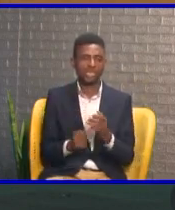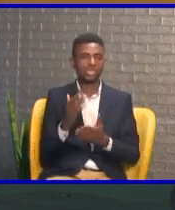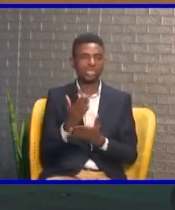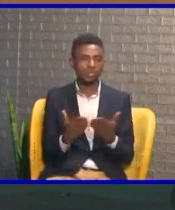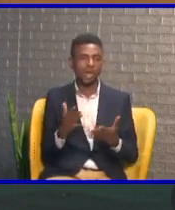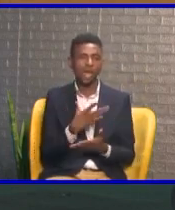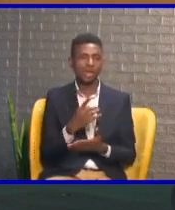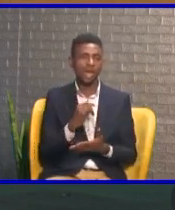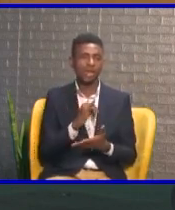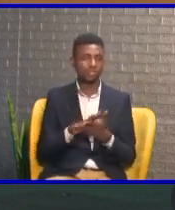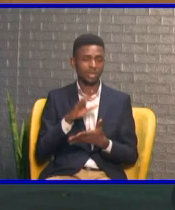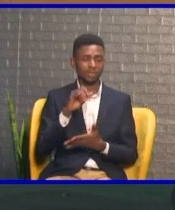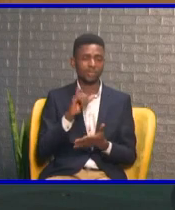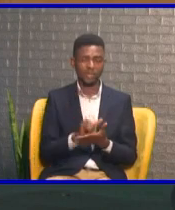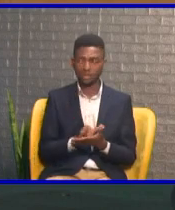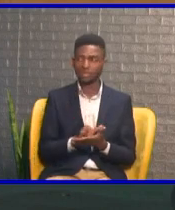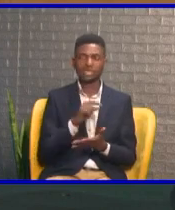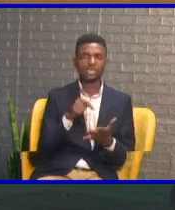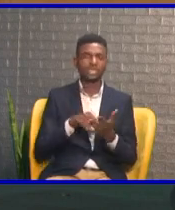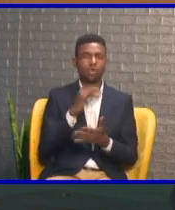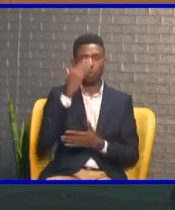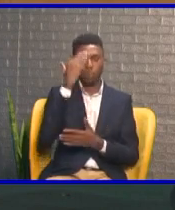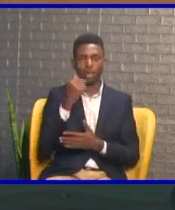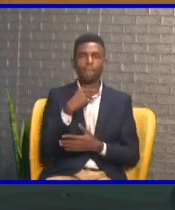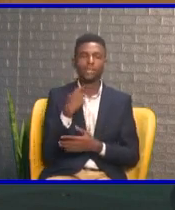believe that's why Pastor Boju was led to,